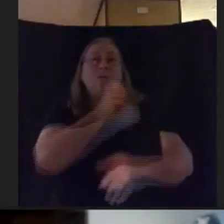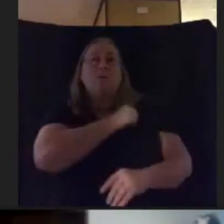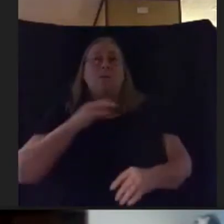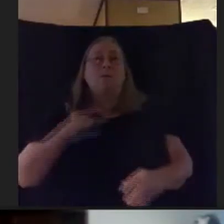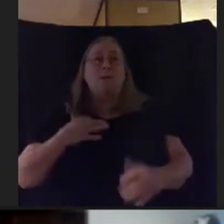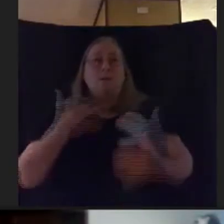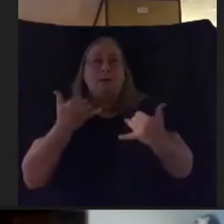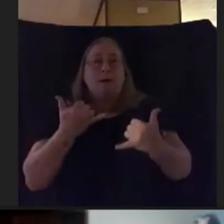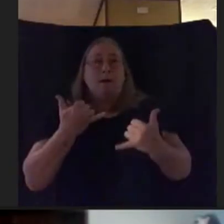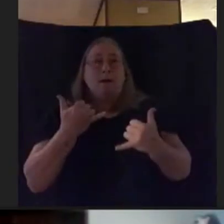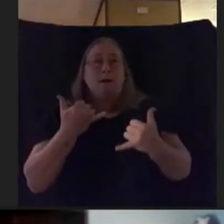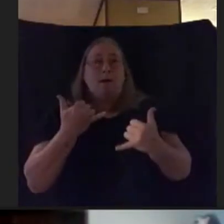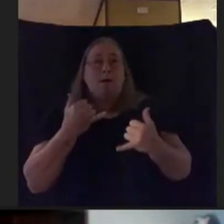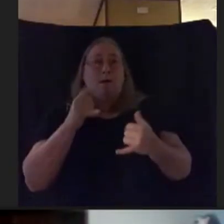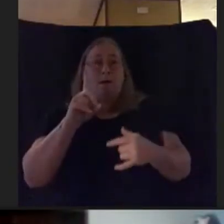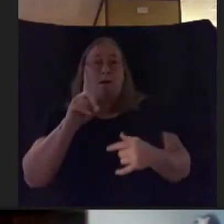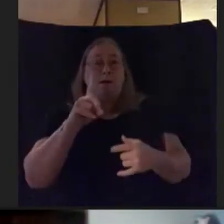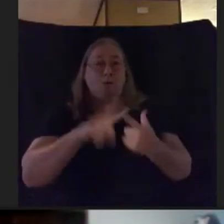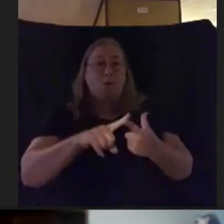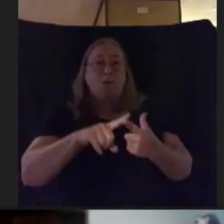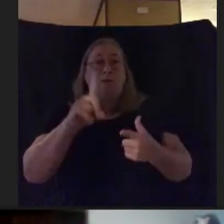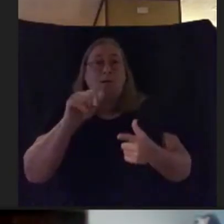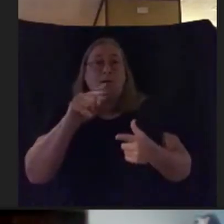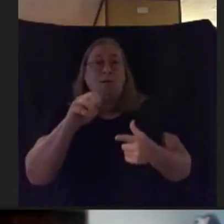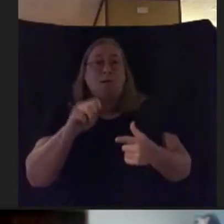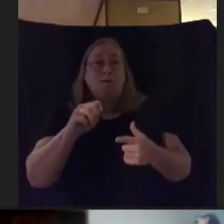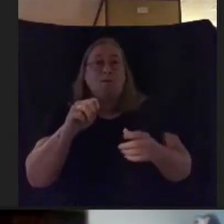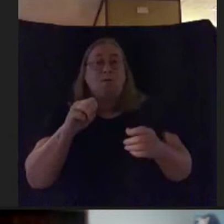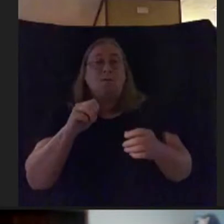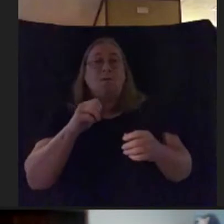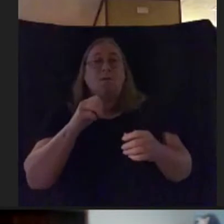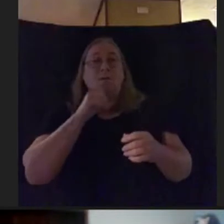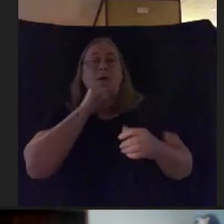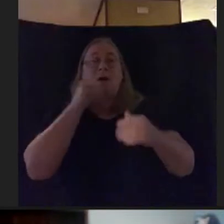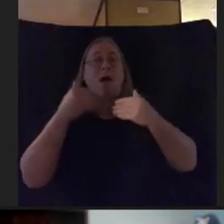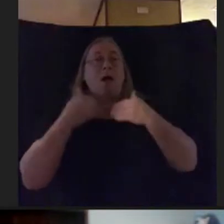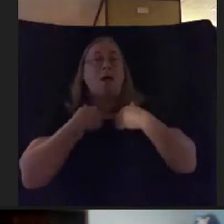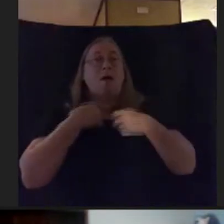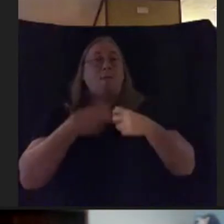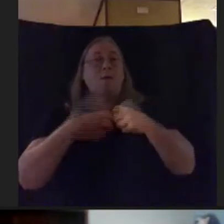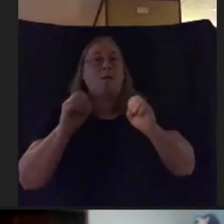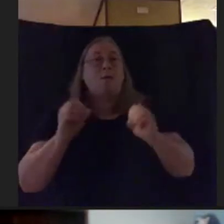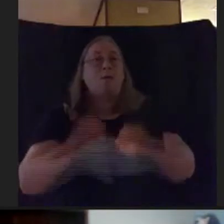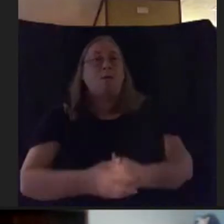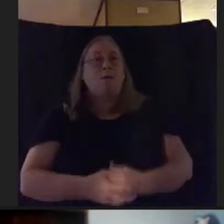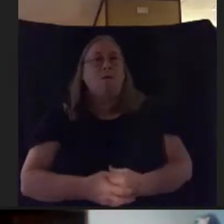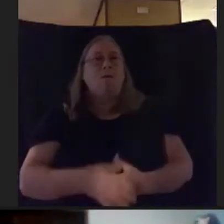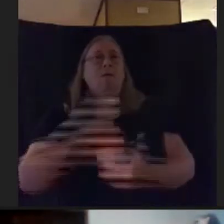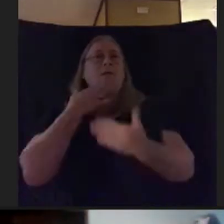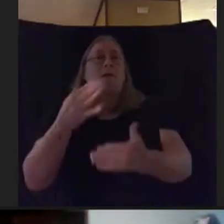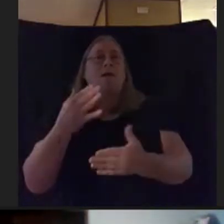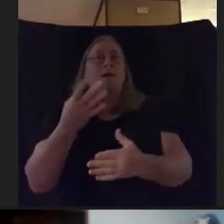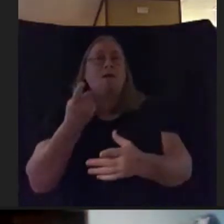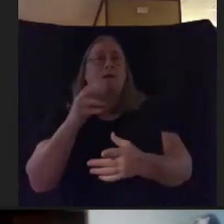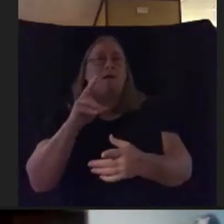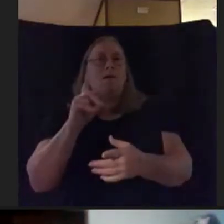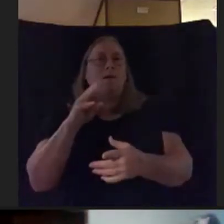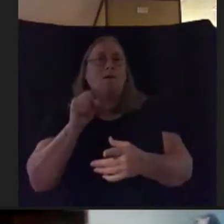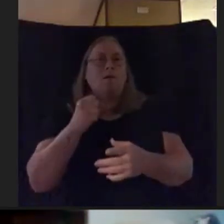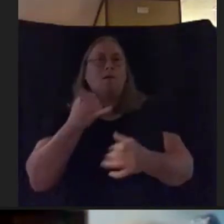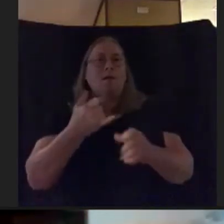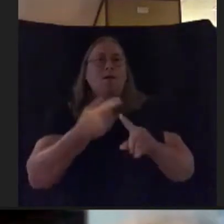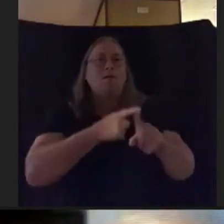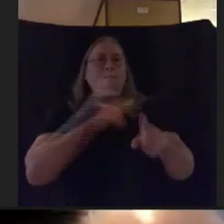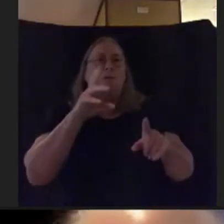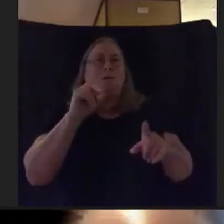date, we do not appear to have been impacted by it. Okay, thank you, Dr. Dobbs. From Ronnie